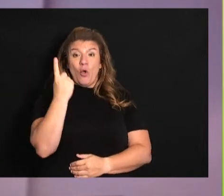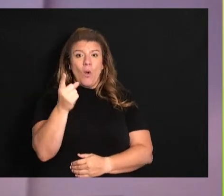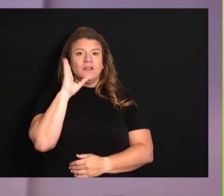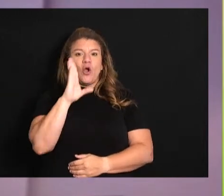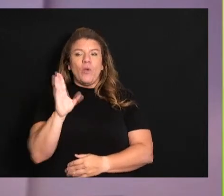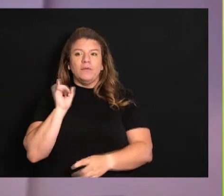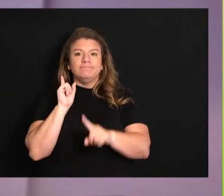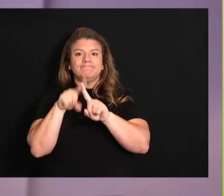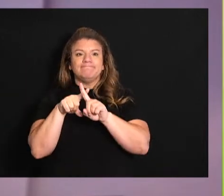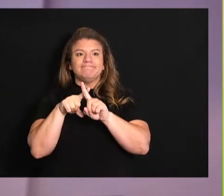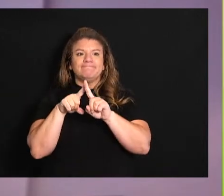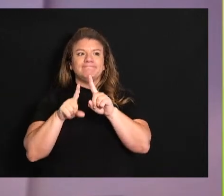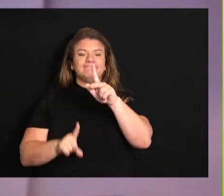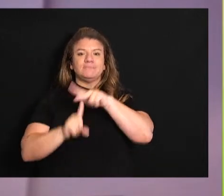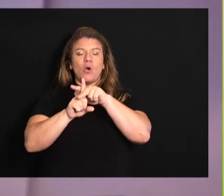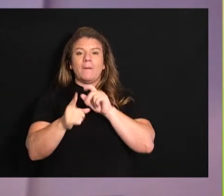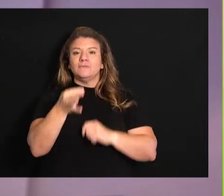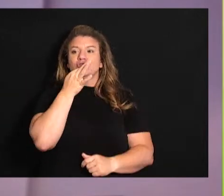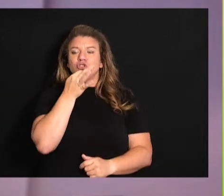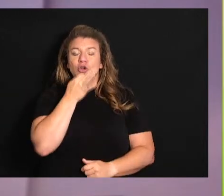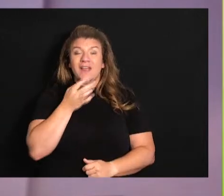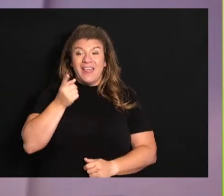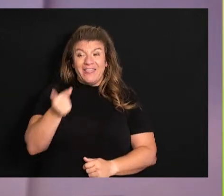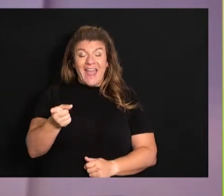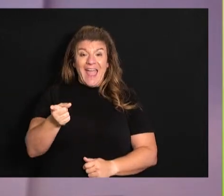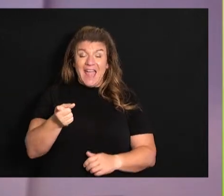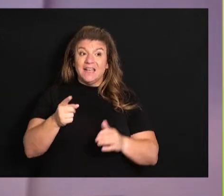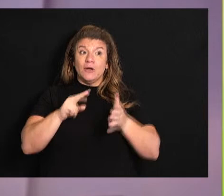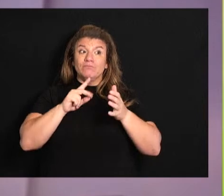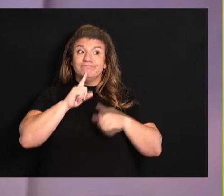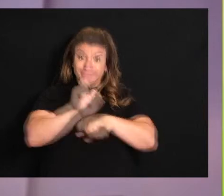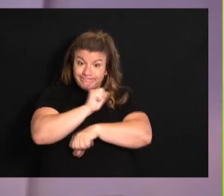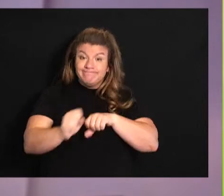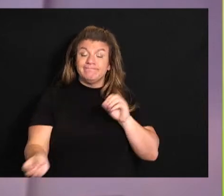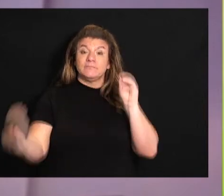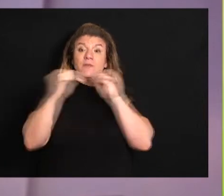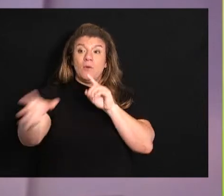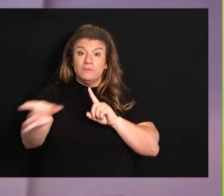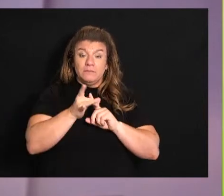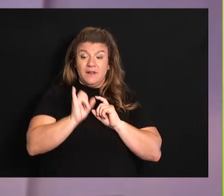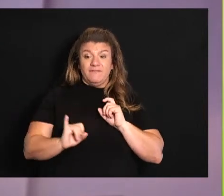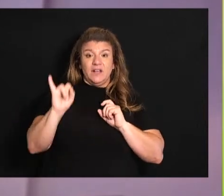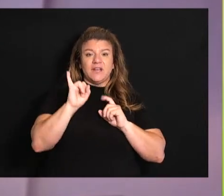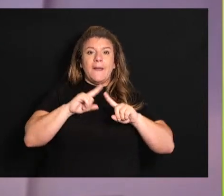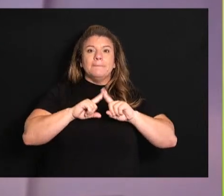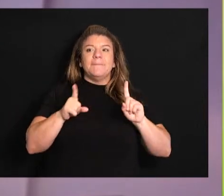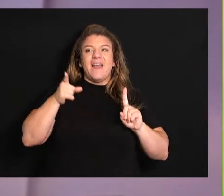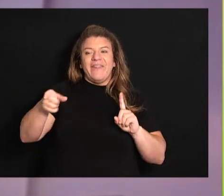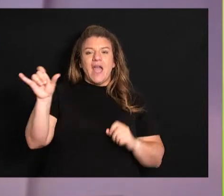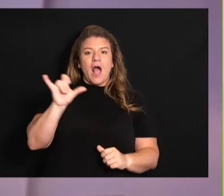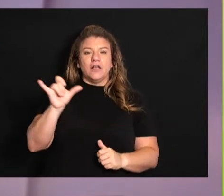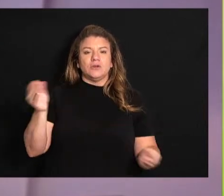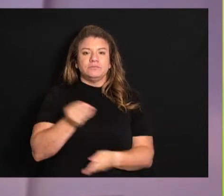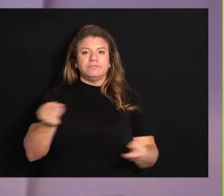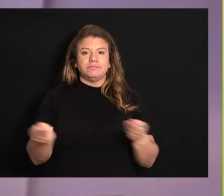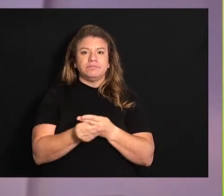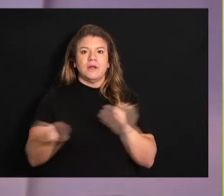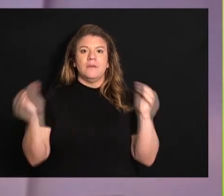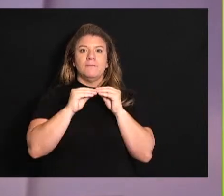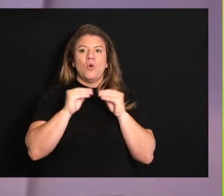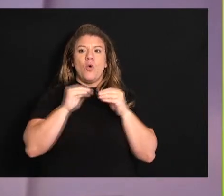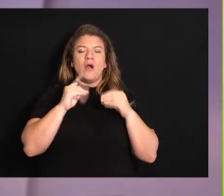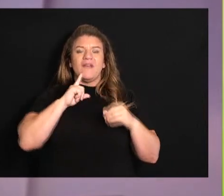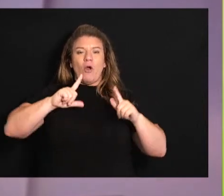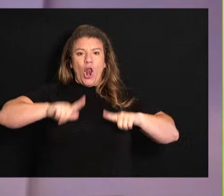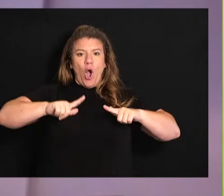here, they are not only more infectious, but they also replicate better in the lower airways and the lungs.